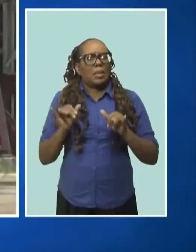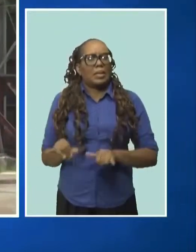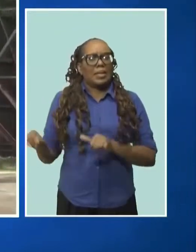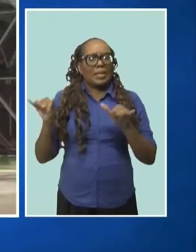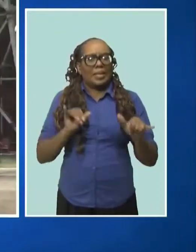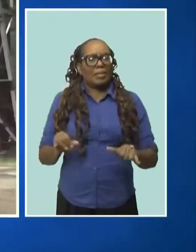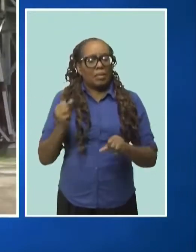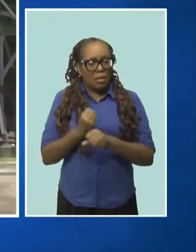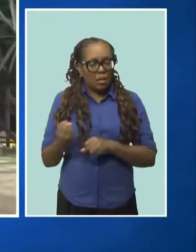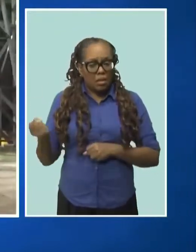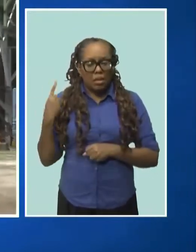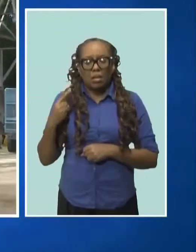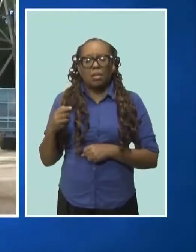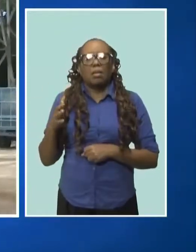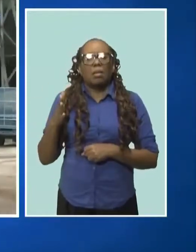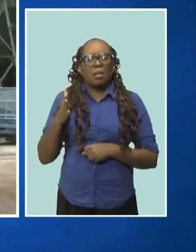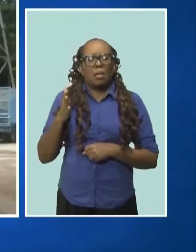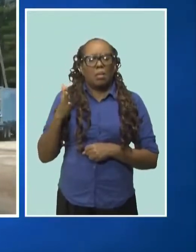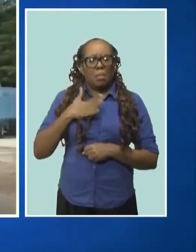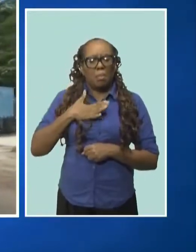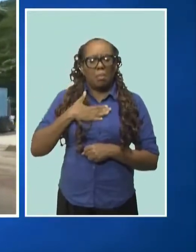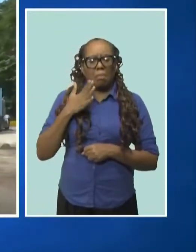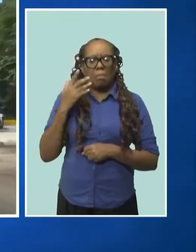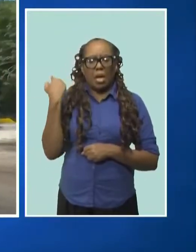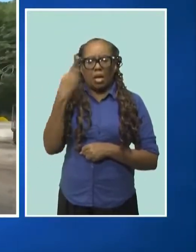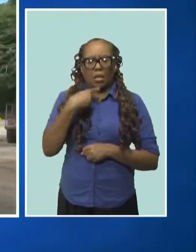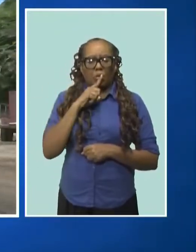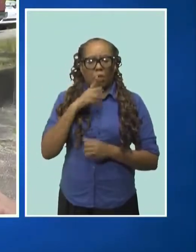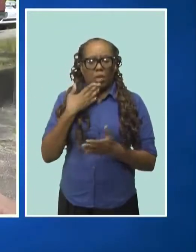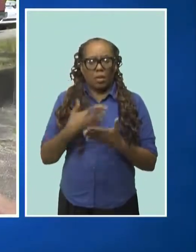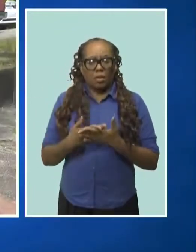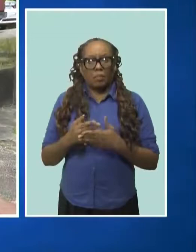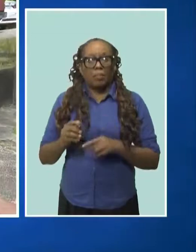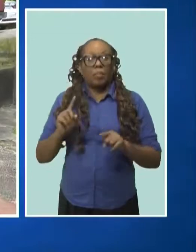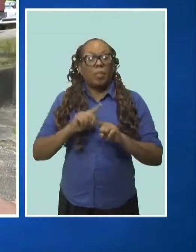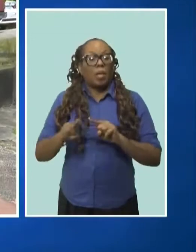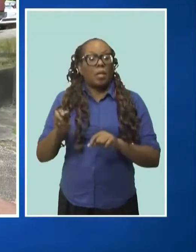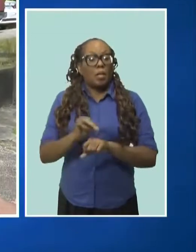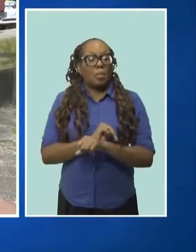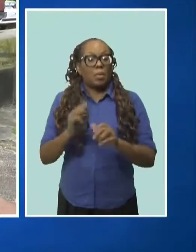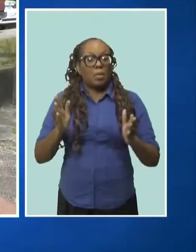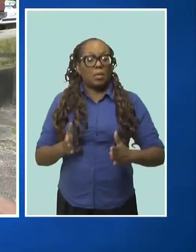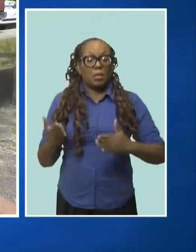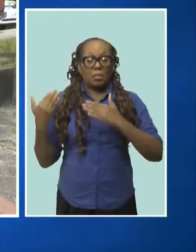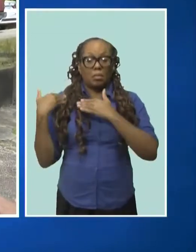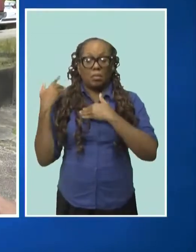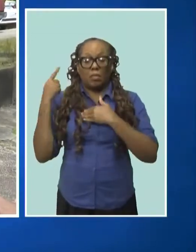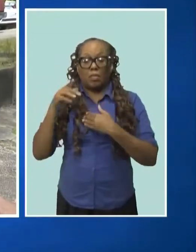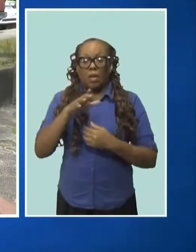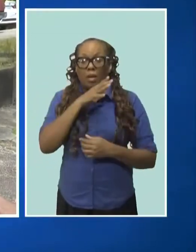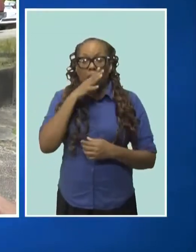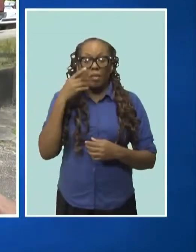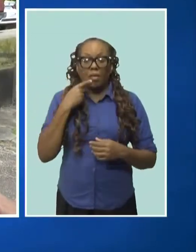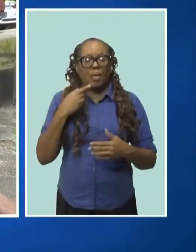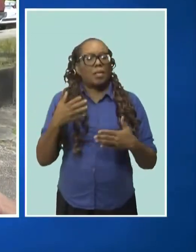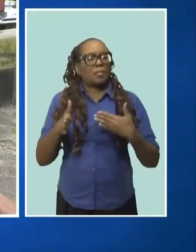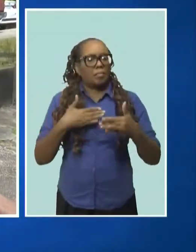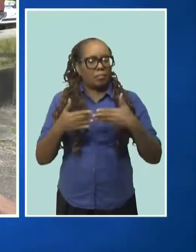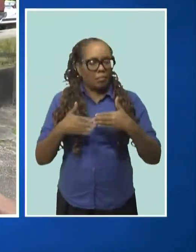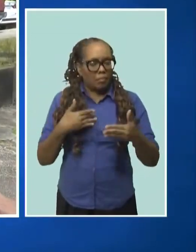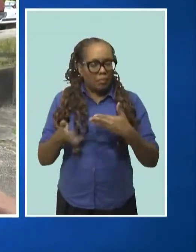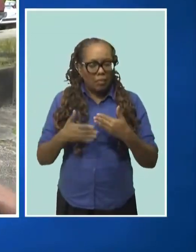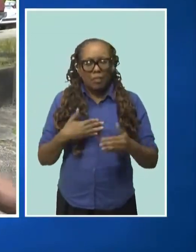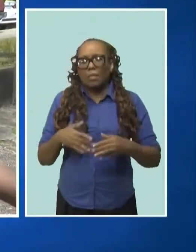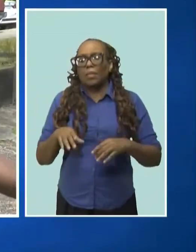good at Edgecombe. But Minister of Agriculture, Food and Nutritional Security Indar Weir said despite the setbacks, he